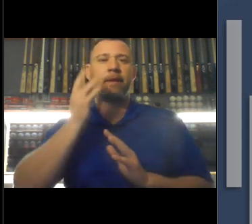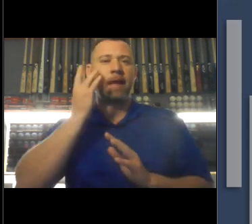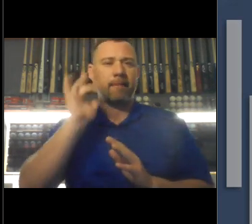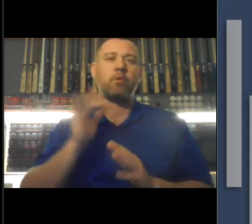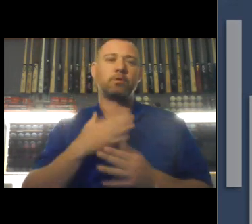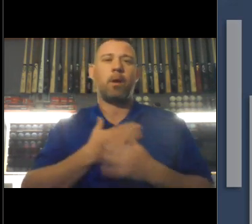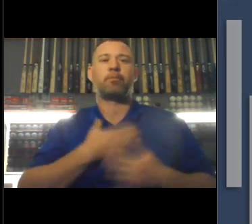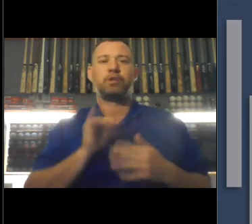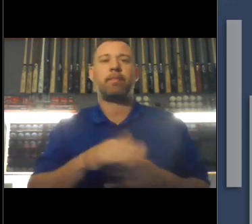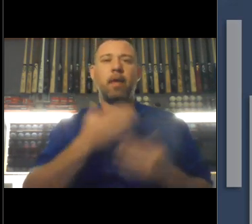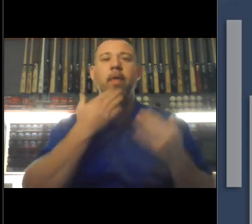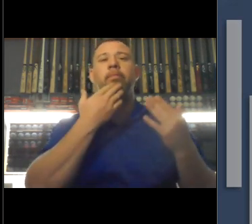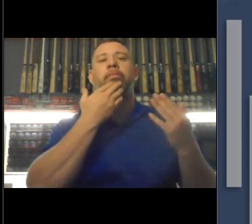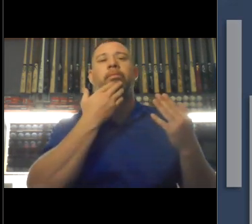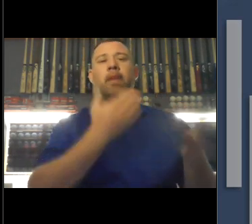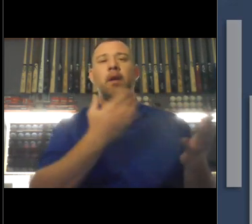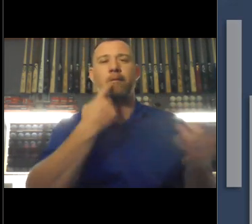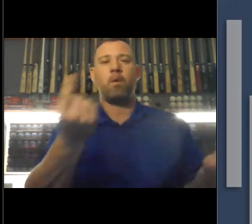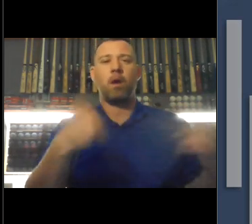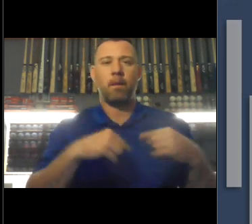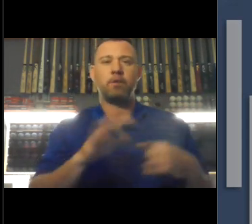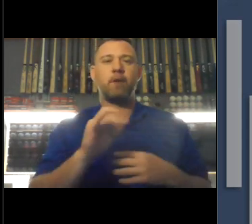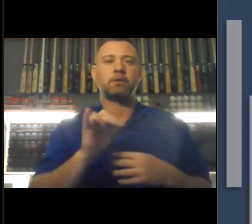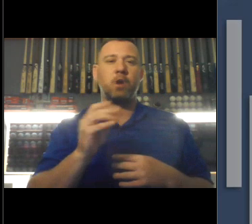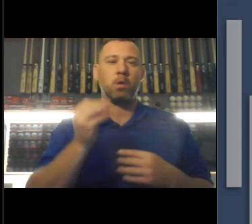that. Thank you very much for coming to Fresno today.